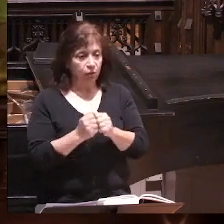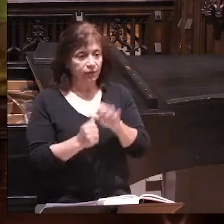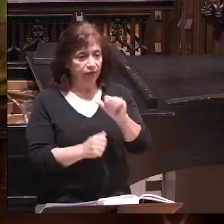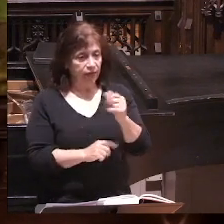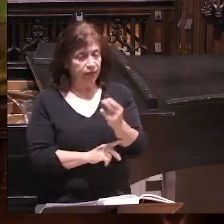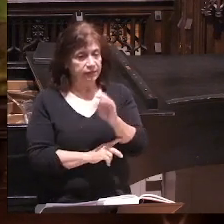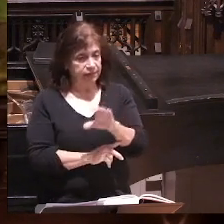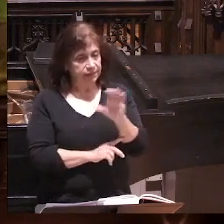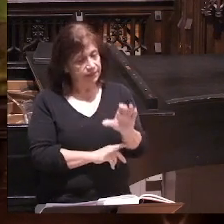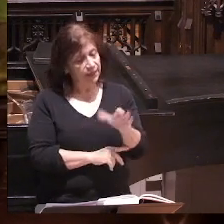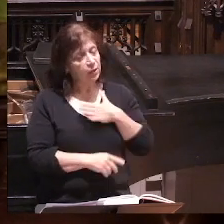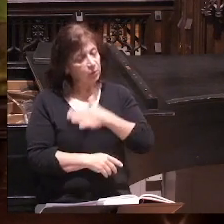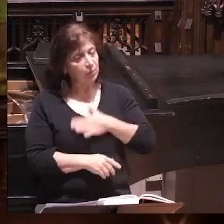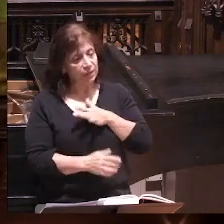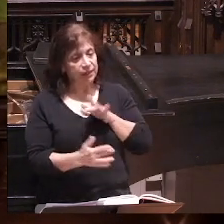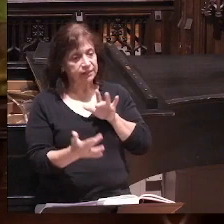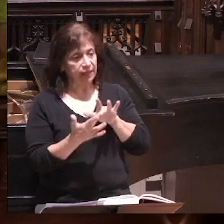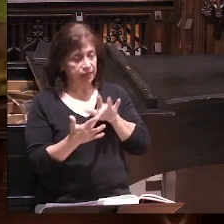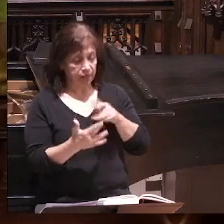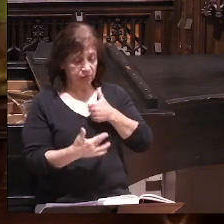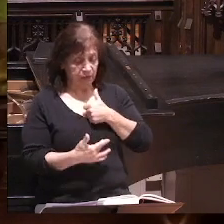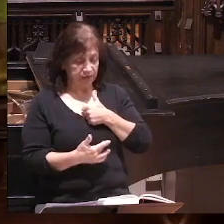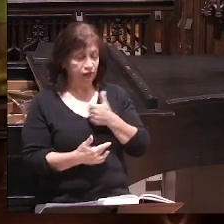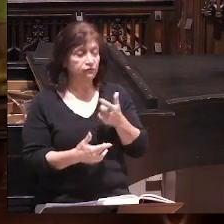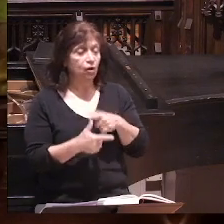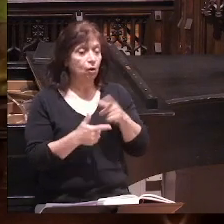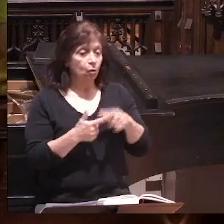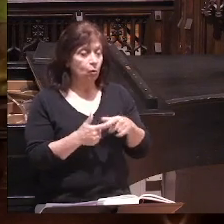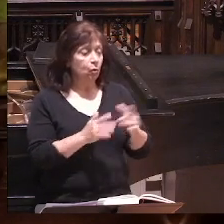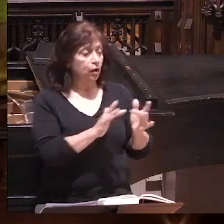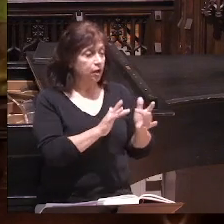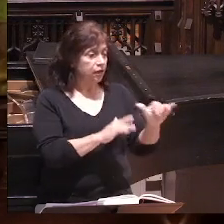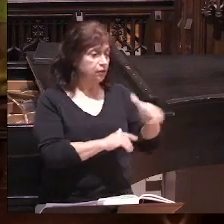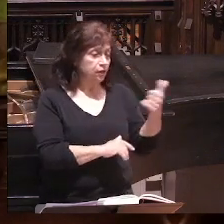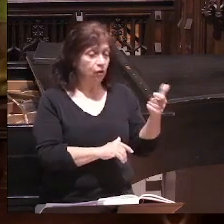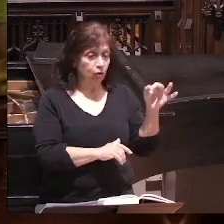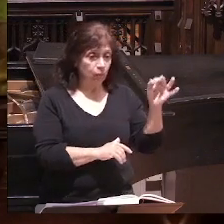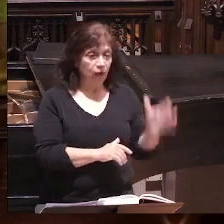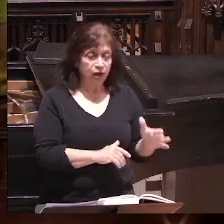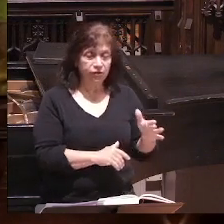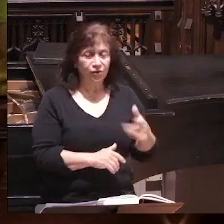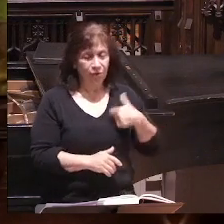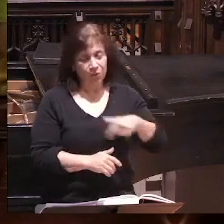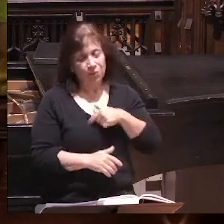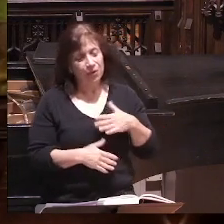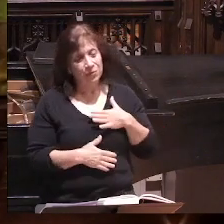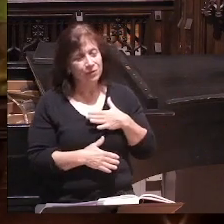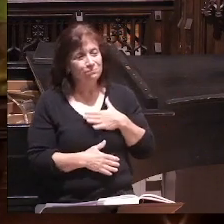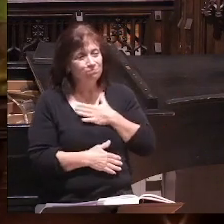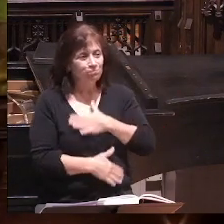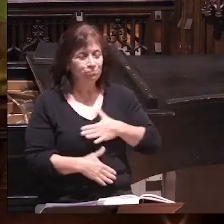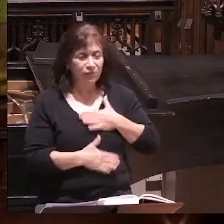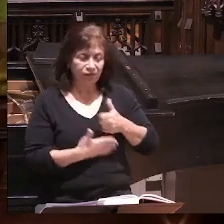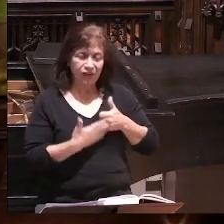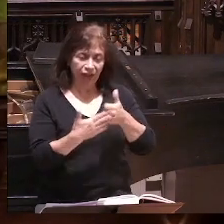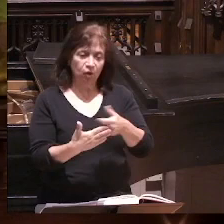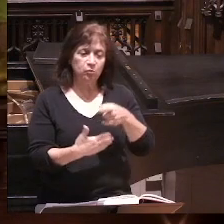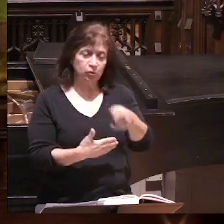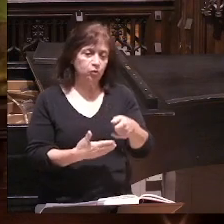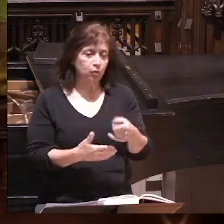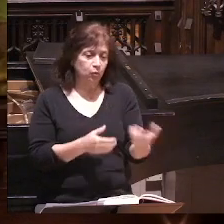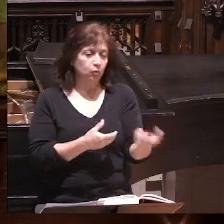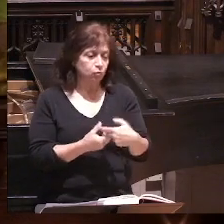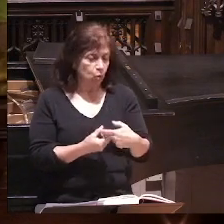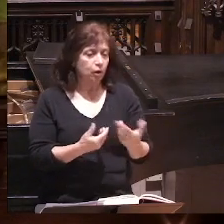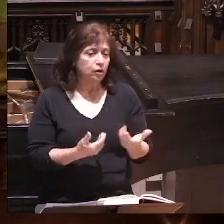AHCC, please reach out to myself or to Reverend Jordan. We'd love to help make that happen for you. And